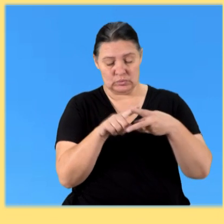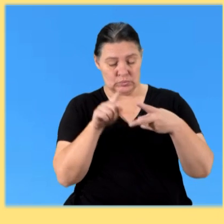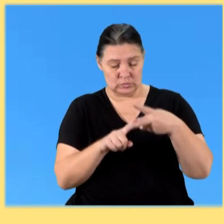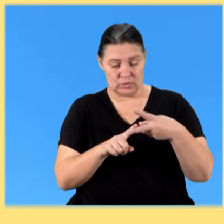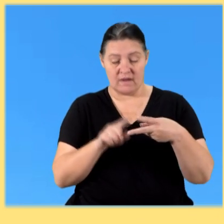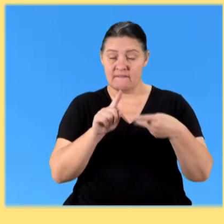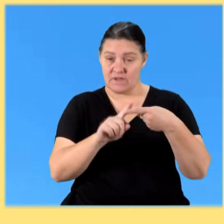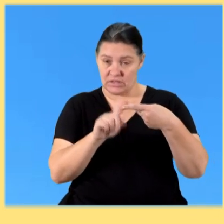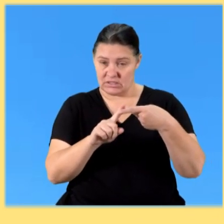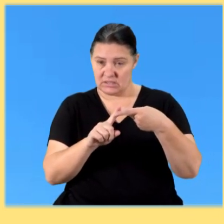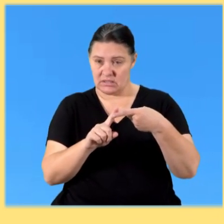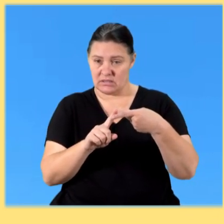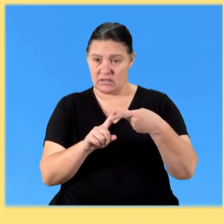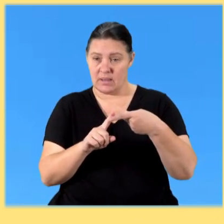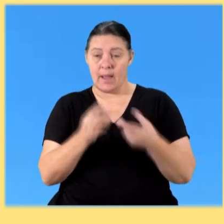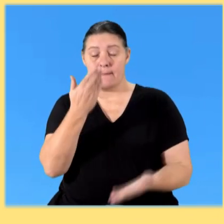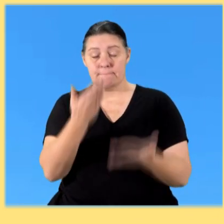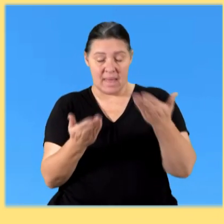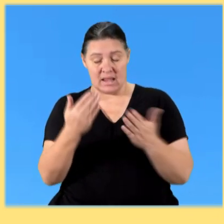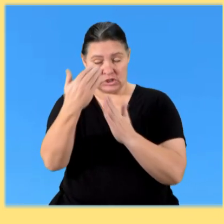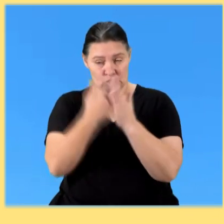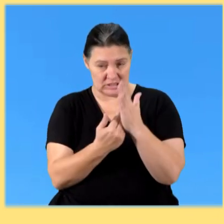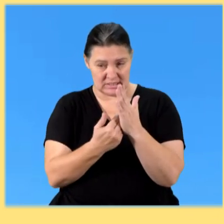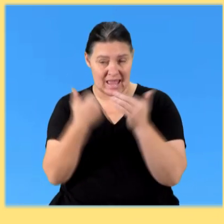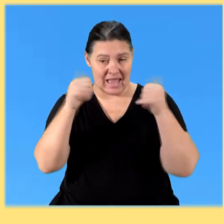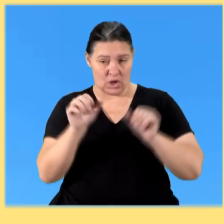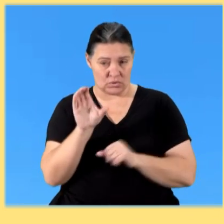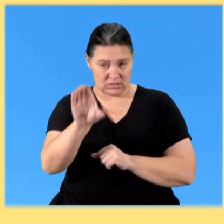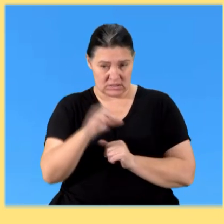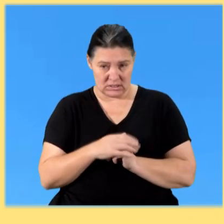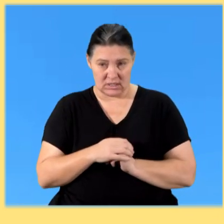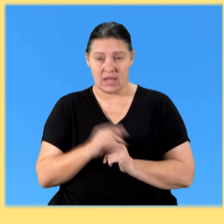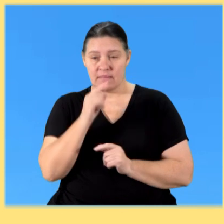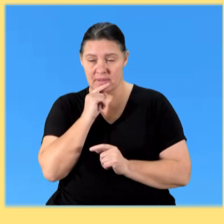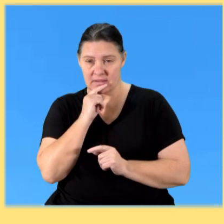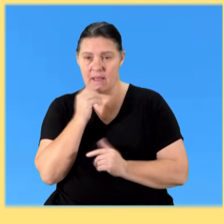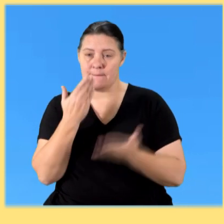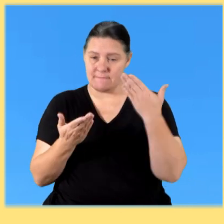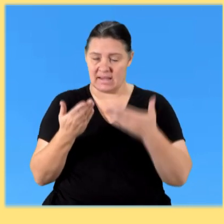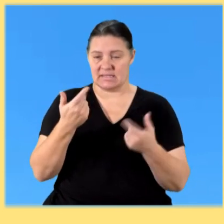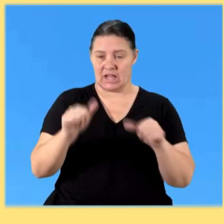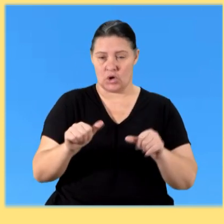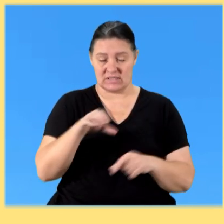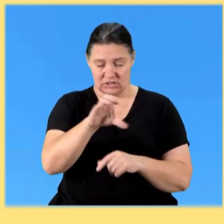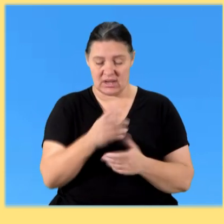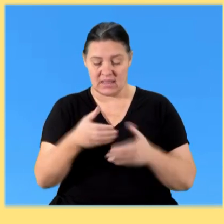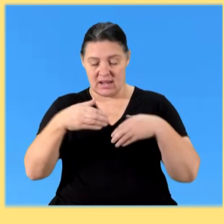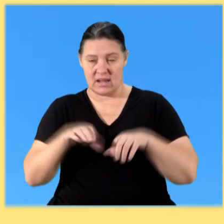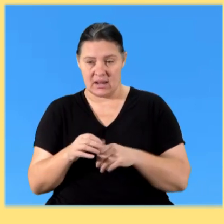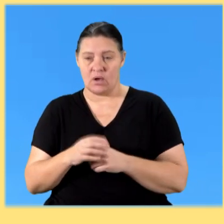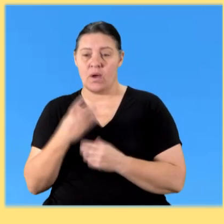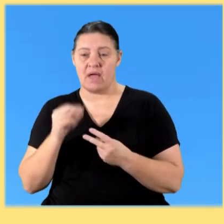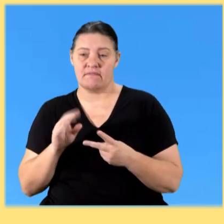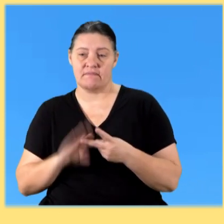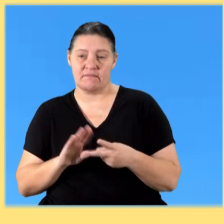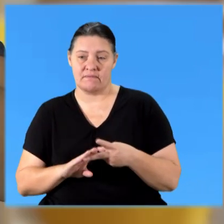have two sections. The first one is the balance sheet account section. This is where we are posting into the balance sheet account section, and then